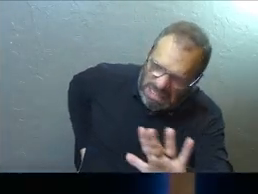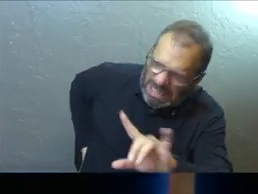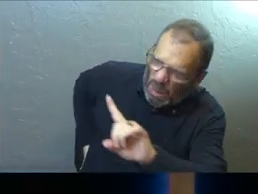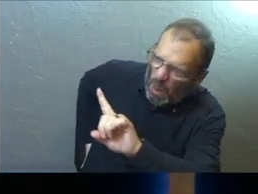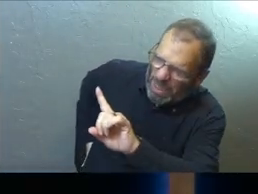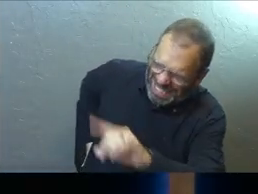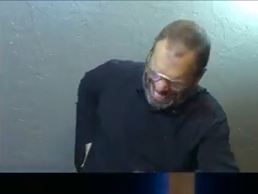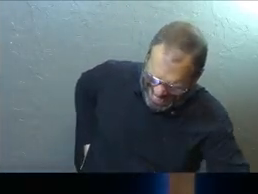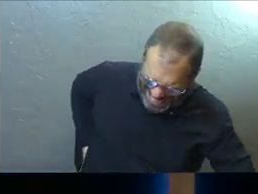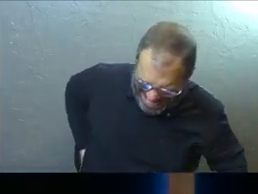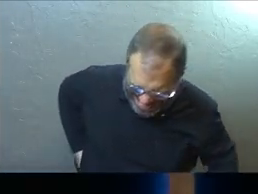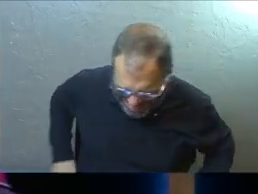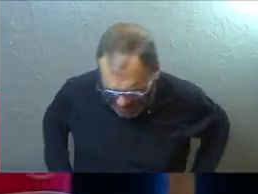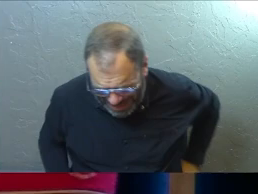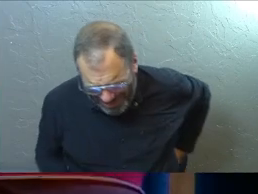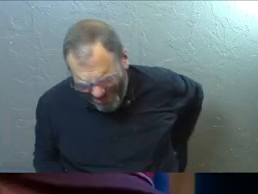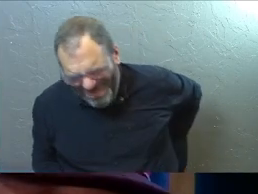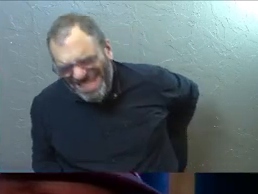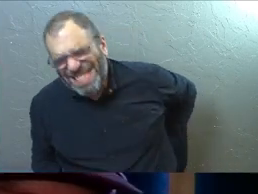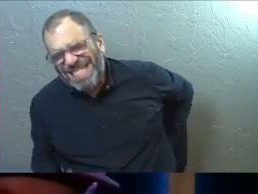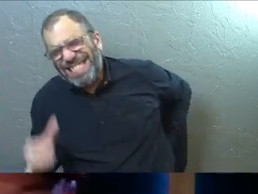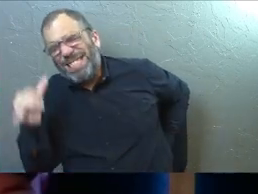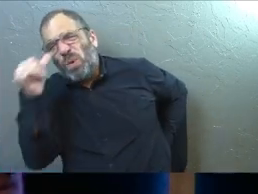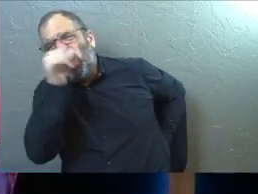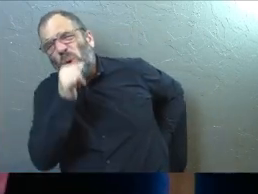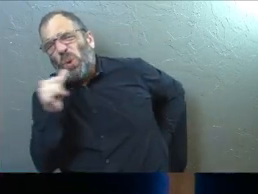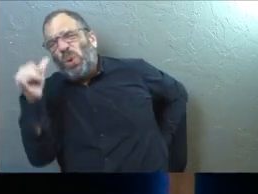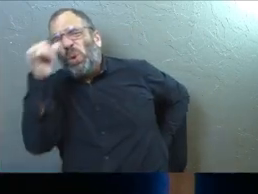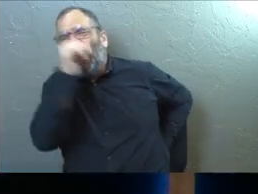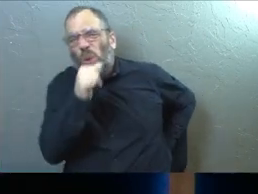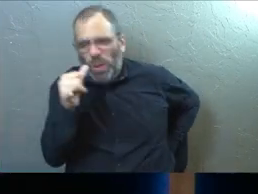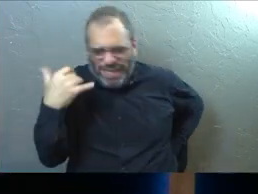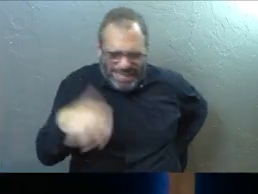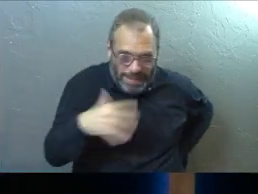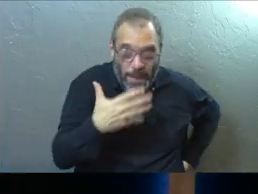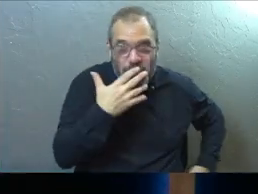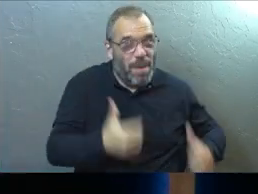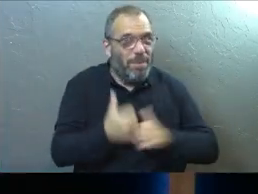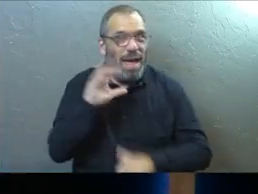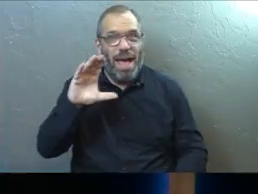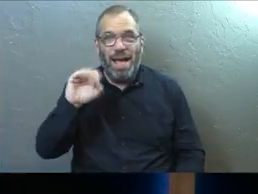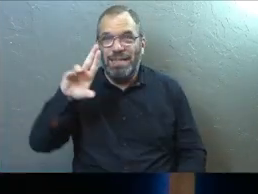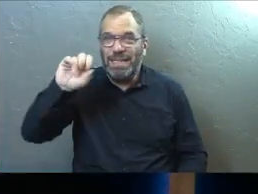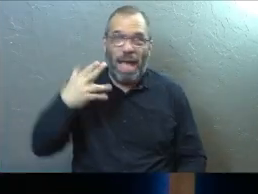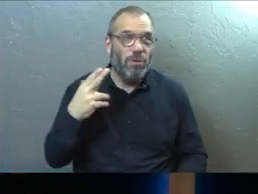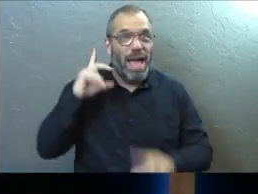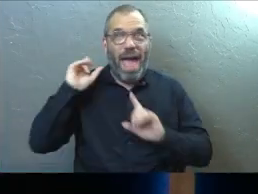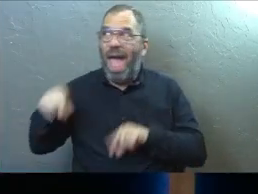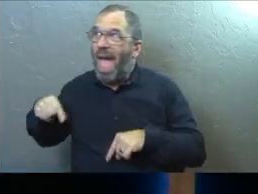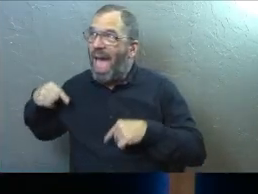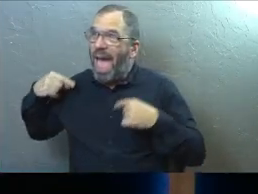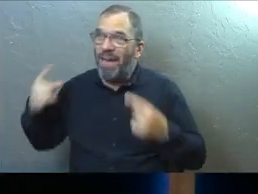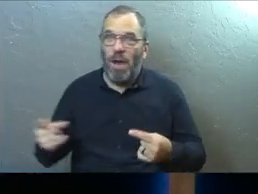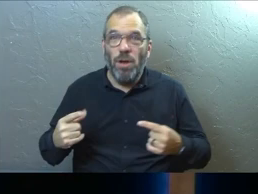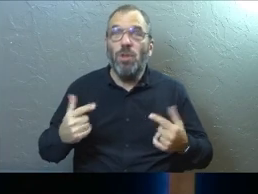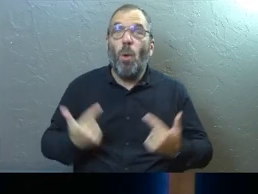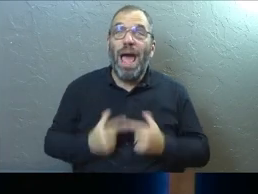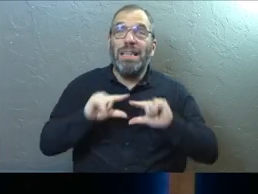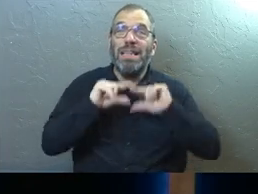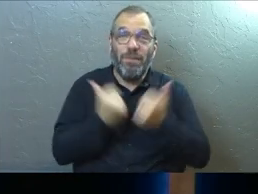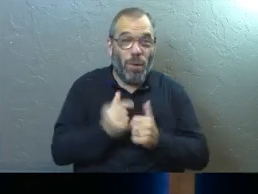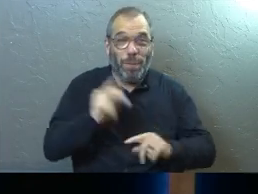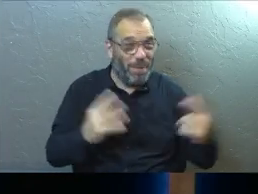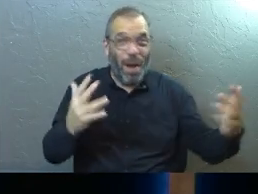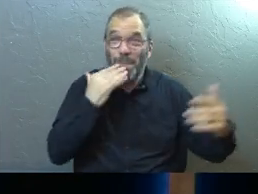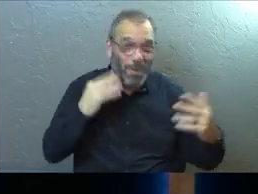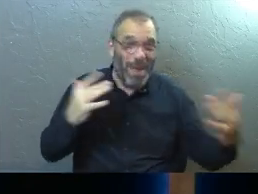awesome. That's everything I wanted, you know? We convinced ourselves, like, this is the best couch ever. And then, so we had a life group, okay? So we had a